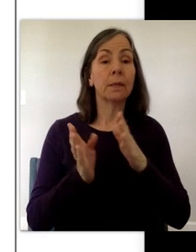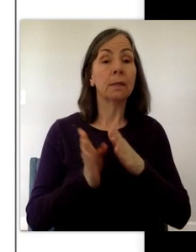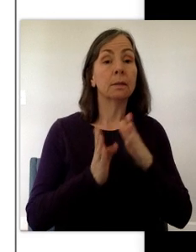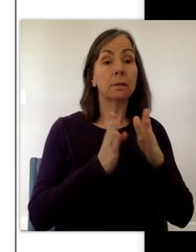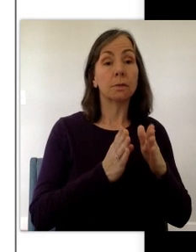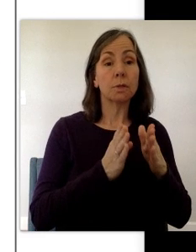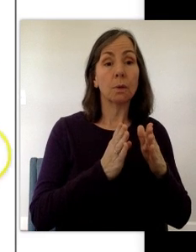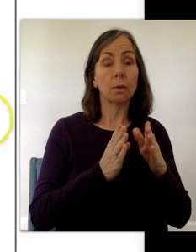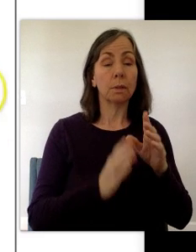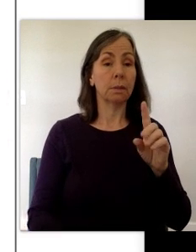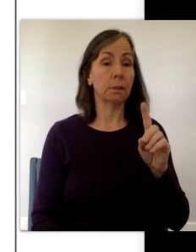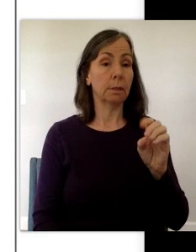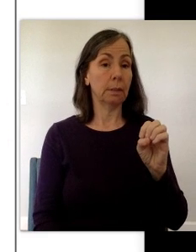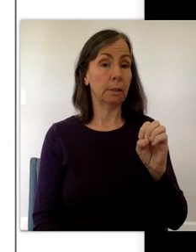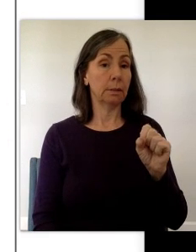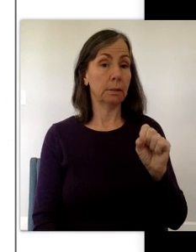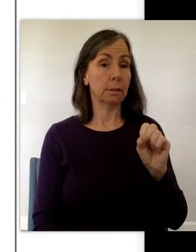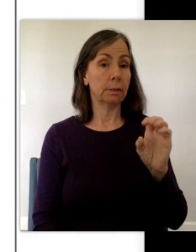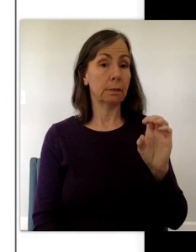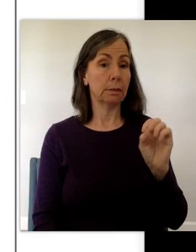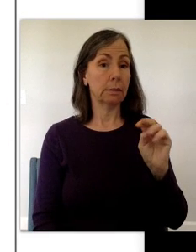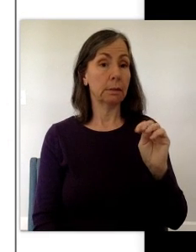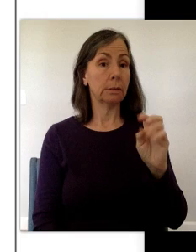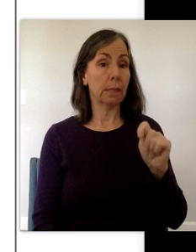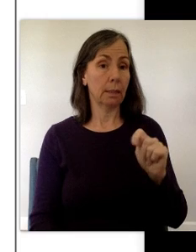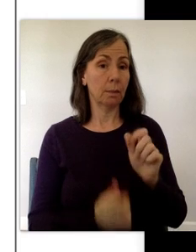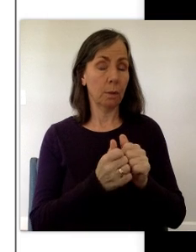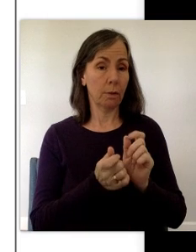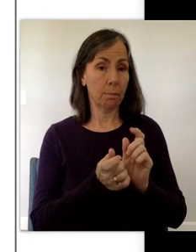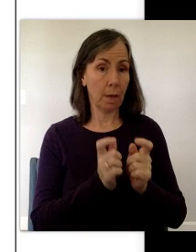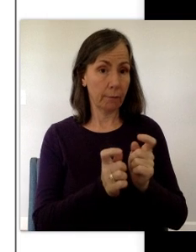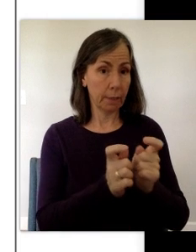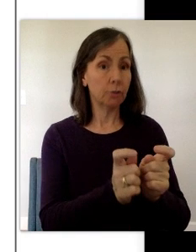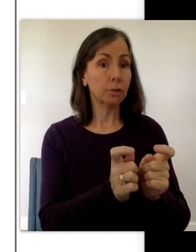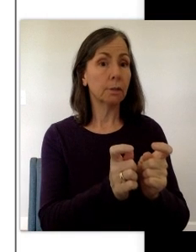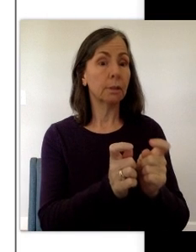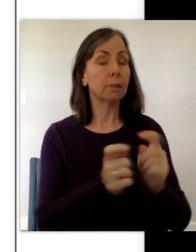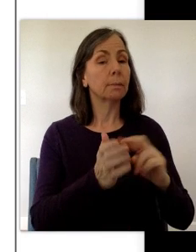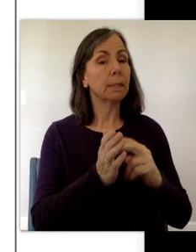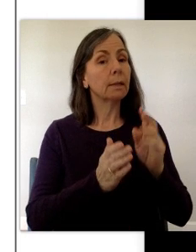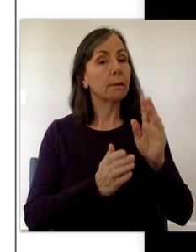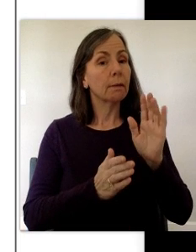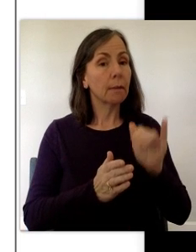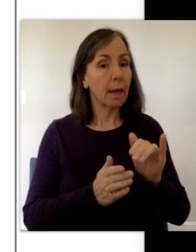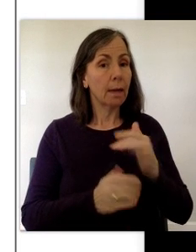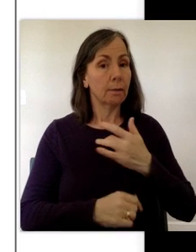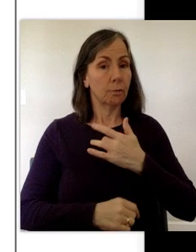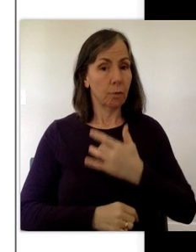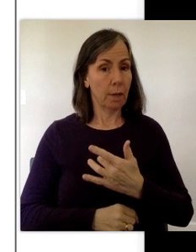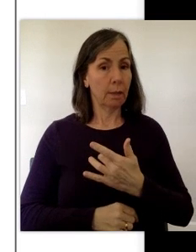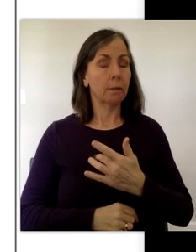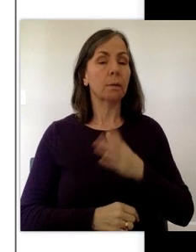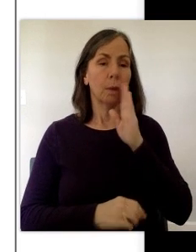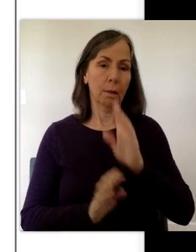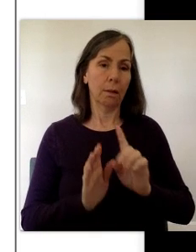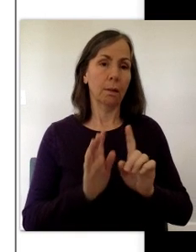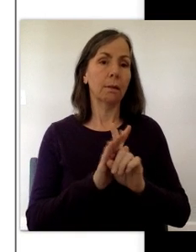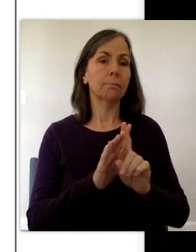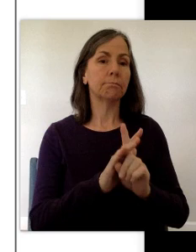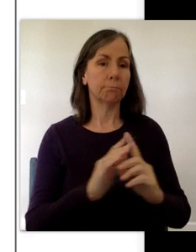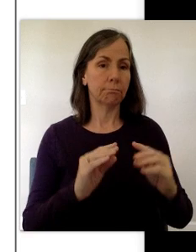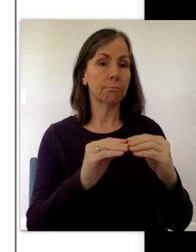that adaptation will become common. So the sticklebacks